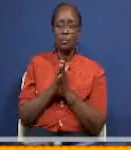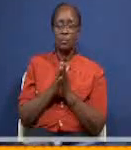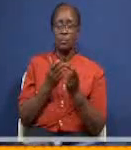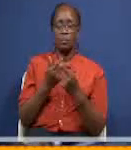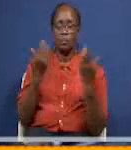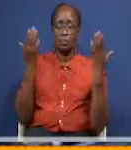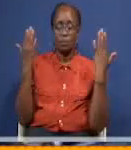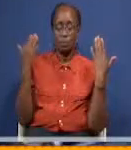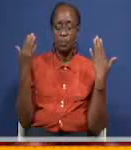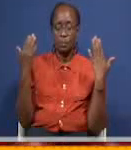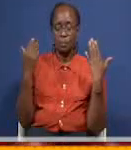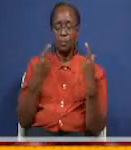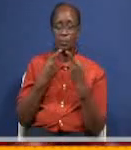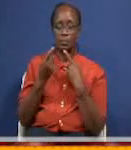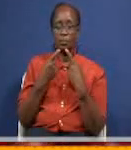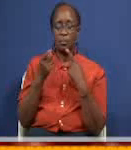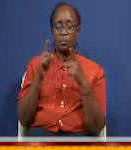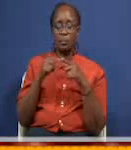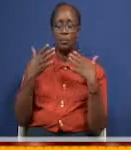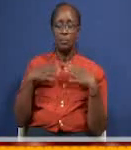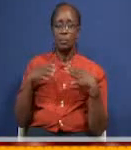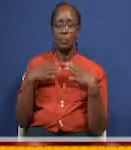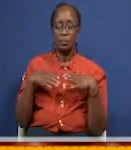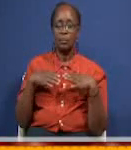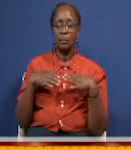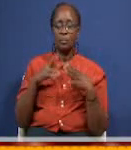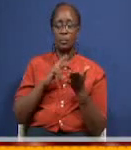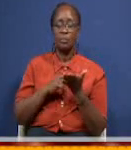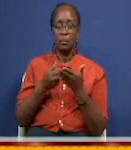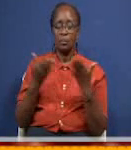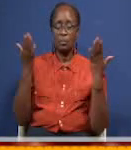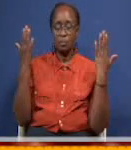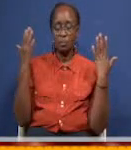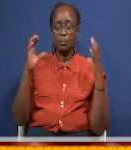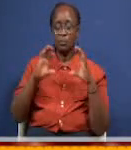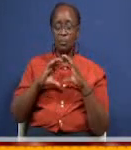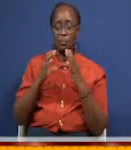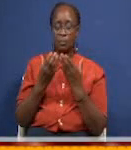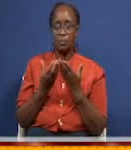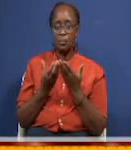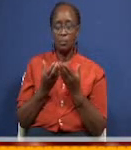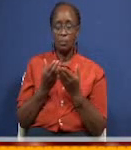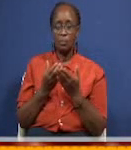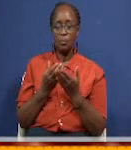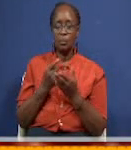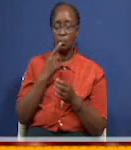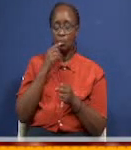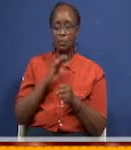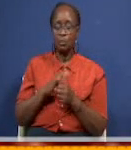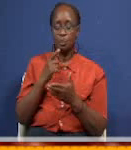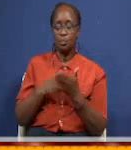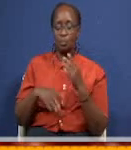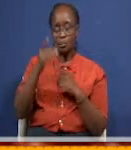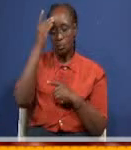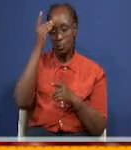meru. I want to talk to the people that represent the Meru community. I want to assure them that whatever